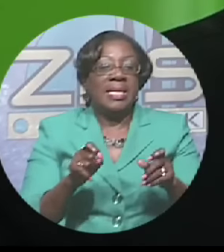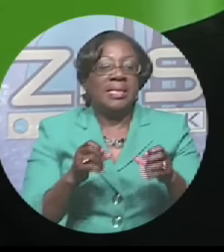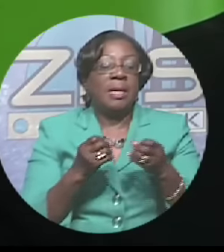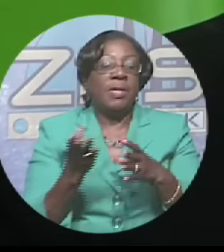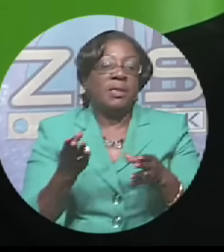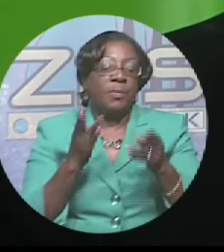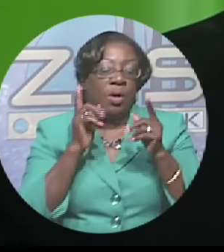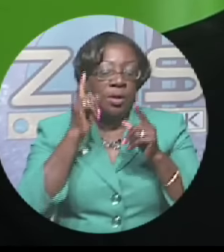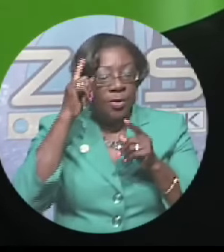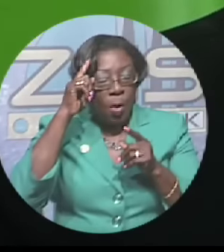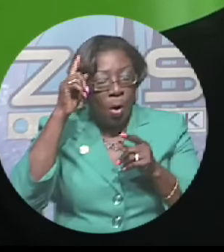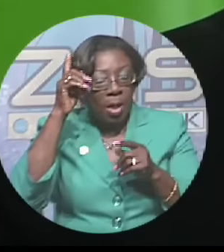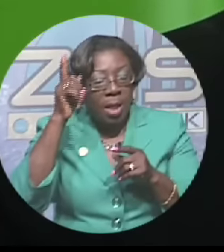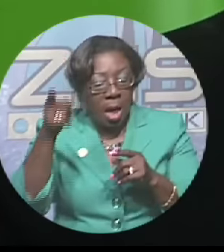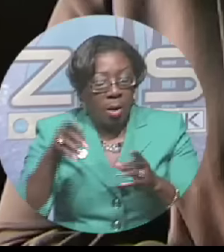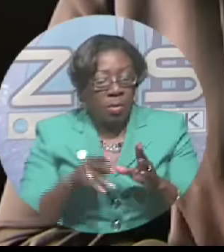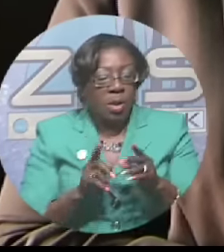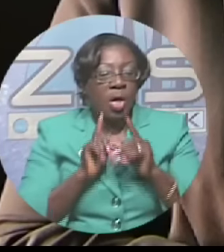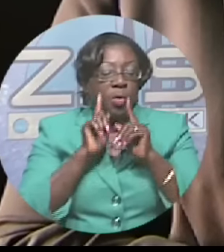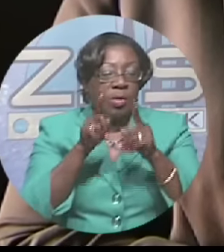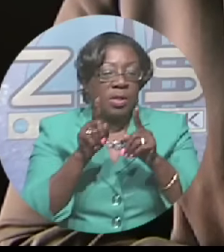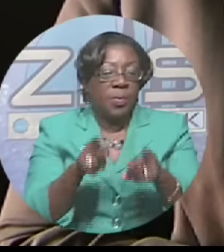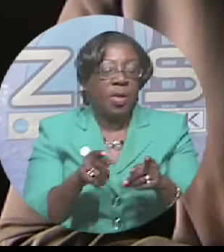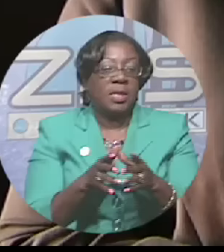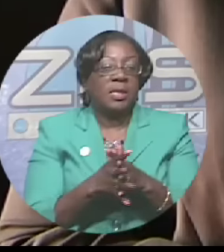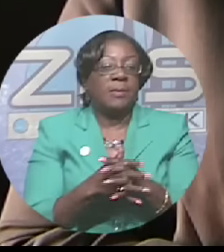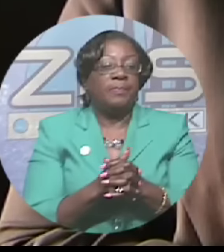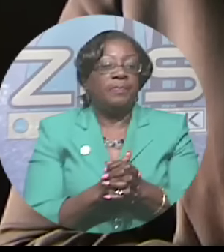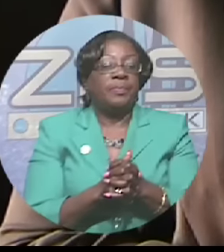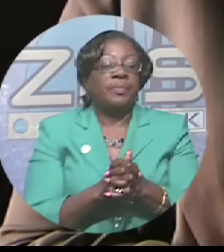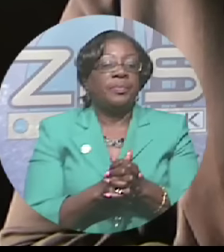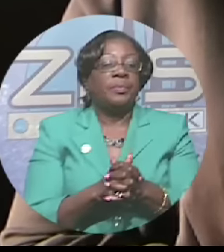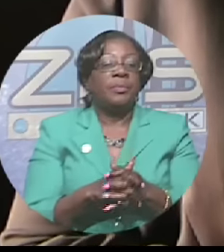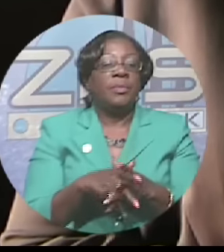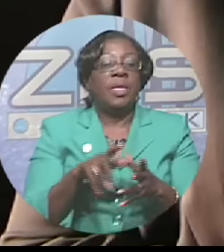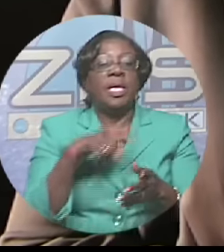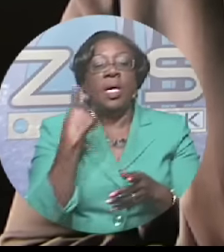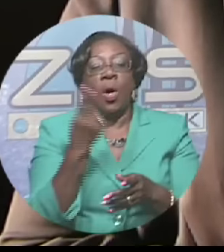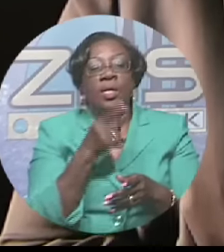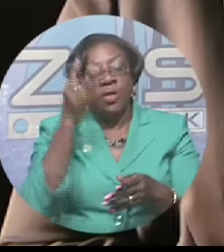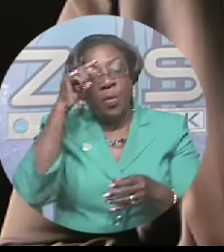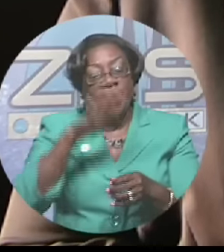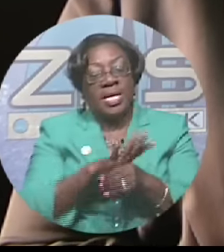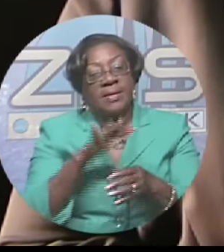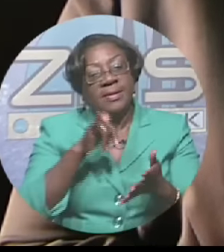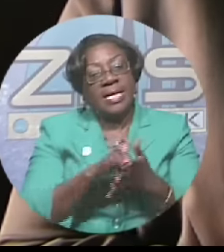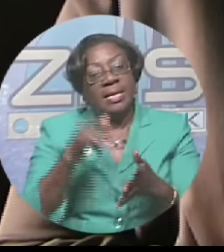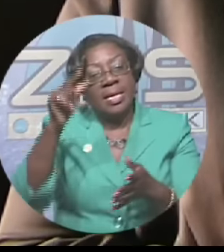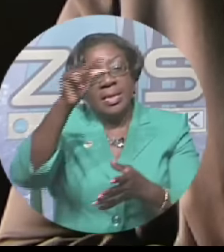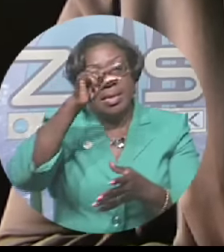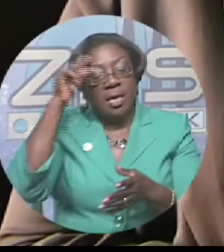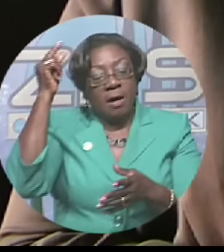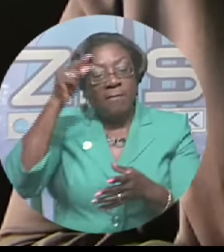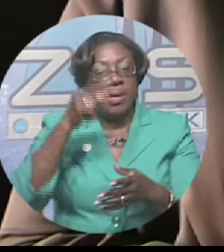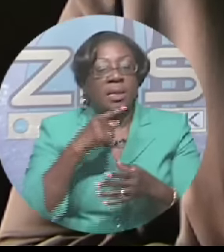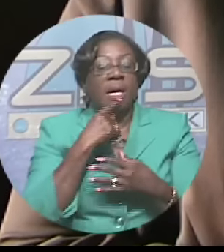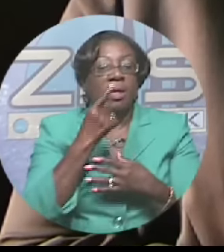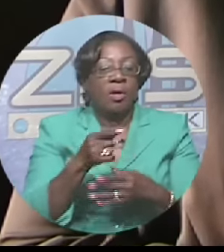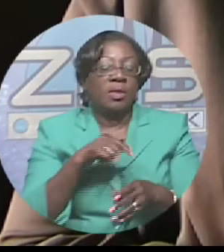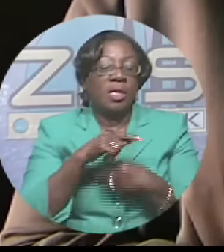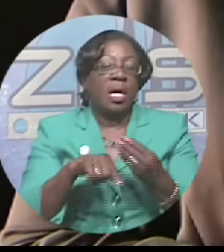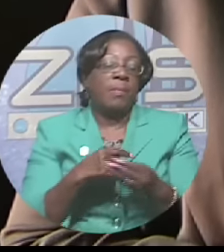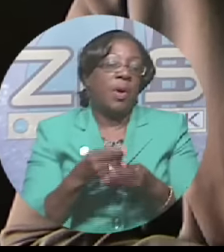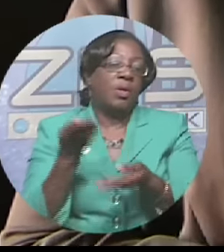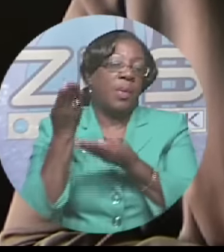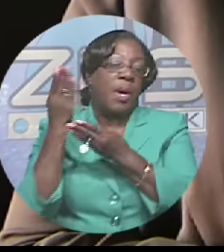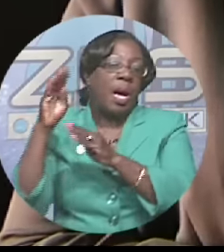and thoughtful response. The FNM's Shadow Minister of Finance also believes that the government's announcement about the Bahamar Resort